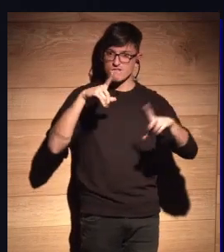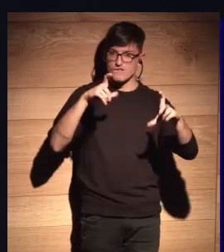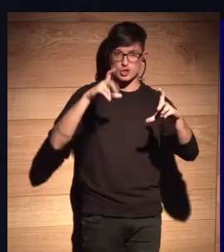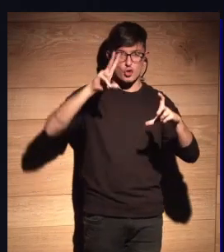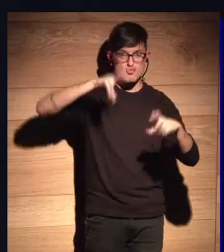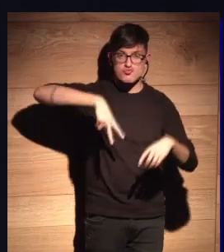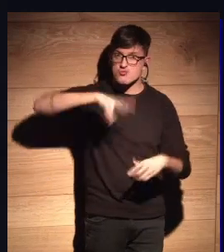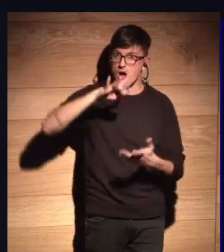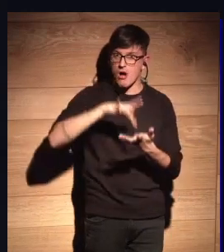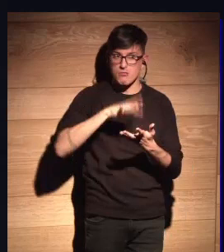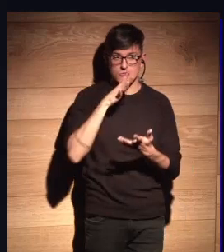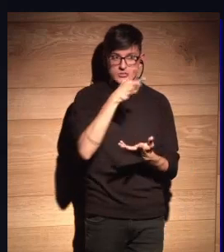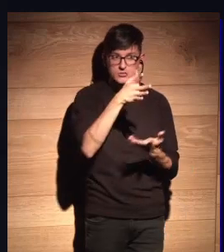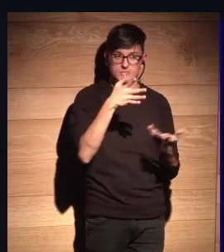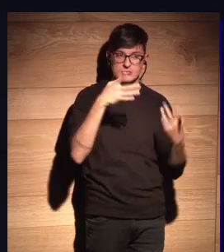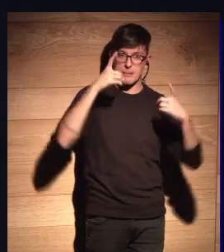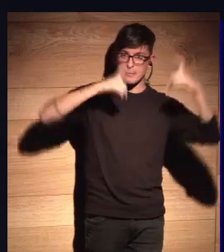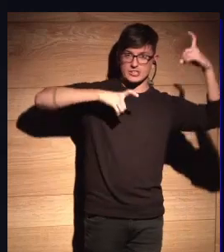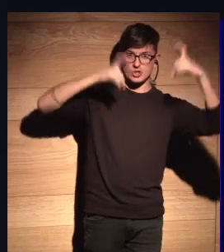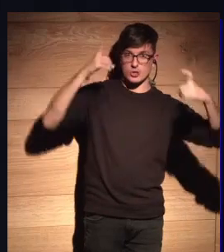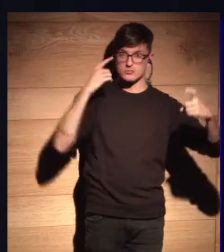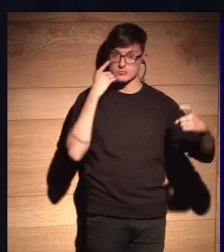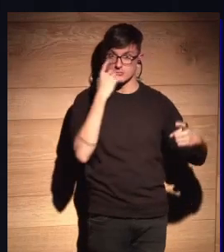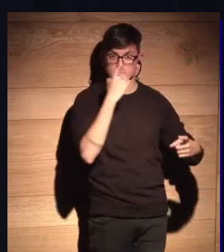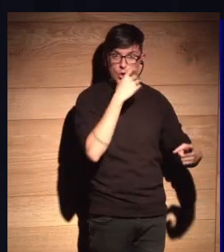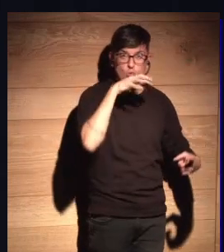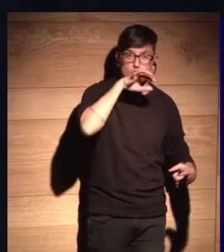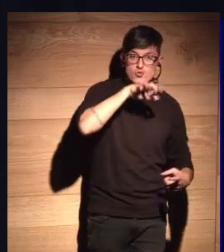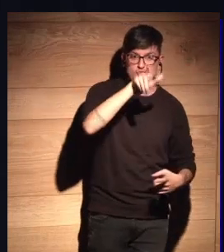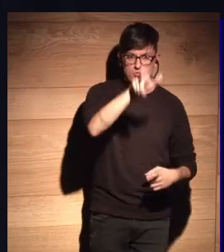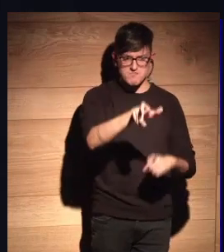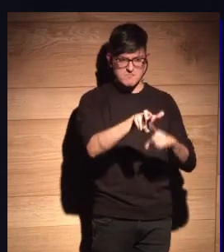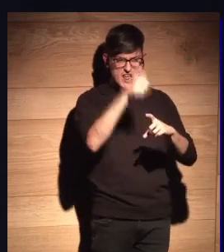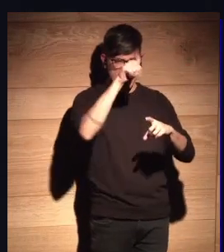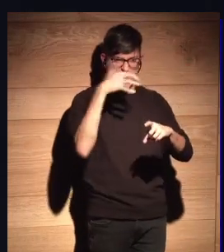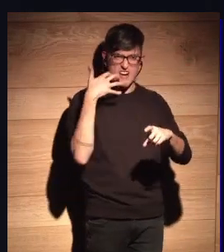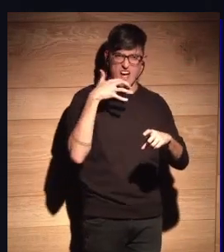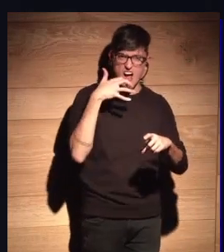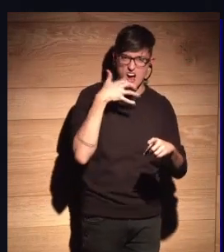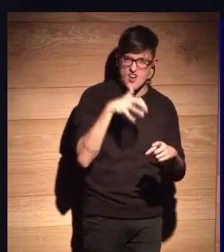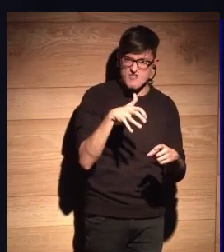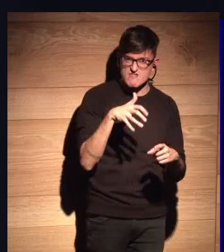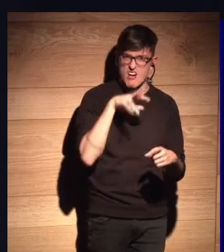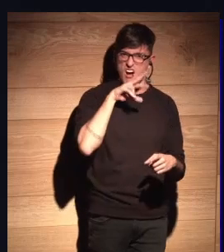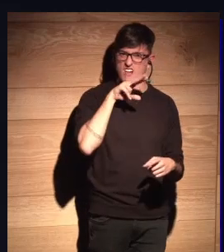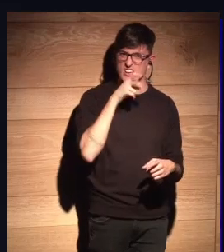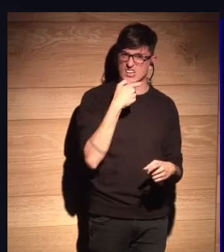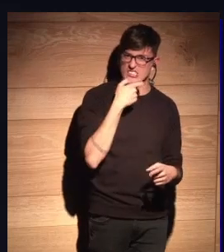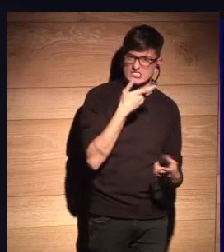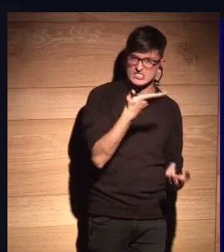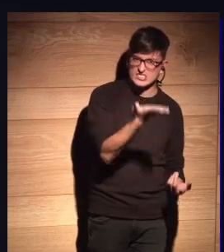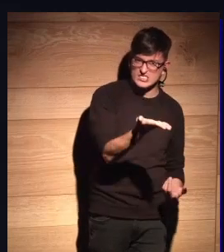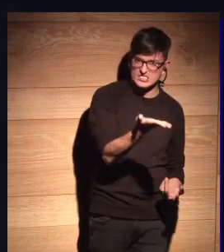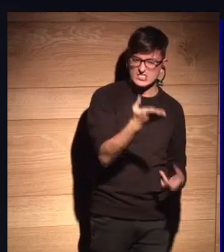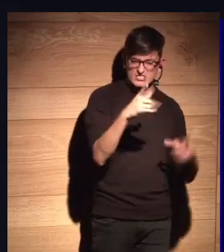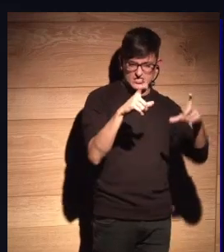this strange man that doesn't speak her language. He's dressed in a different way. He has this funny camera.